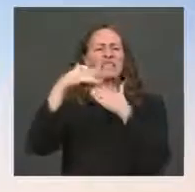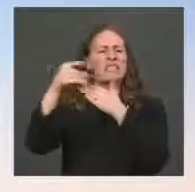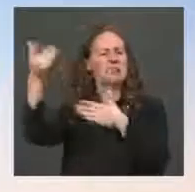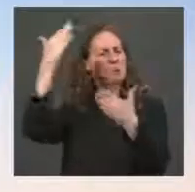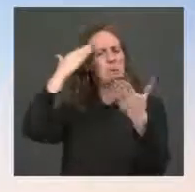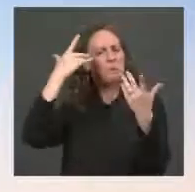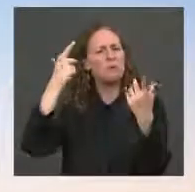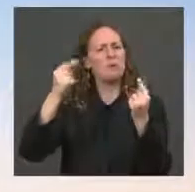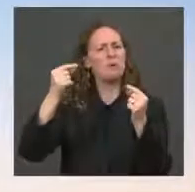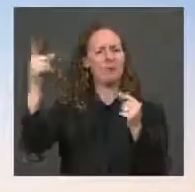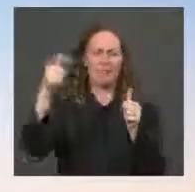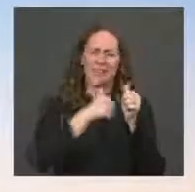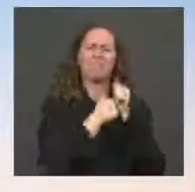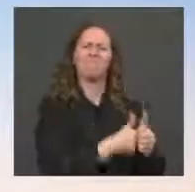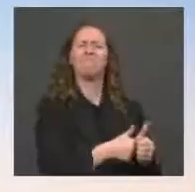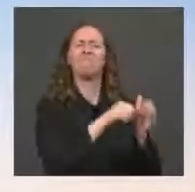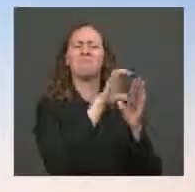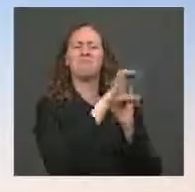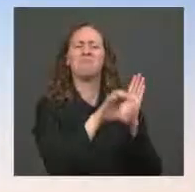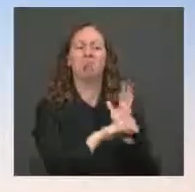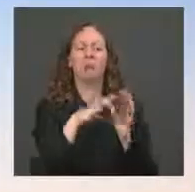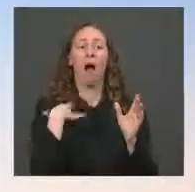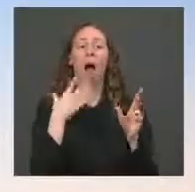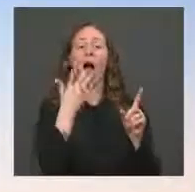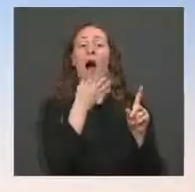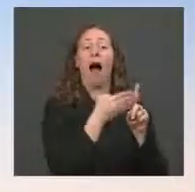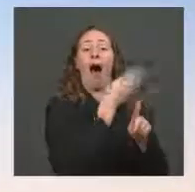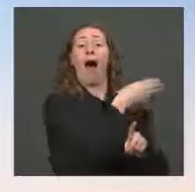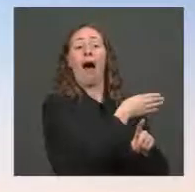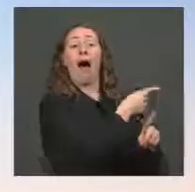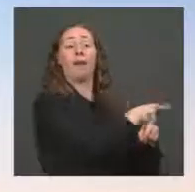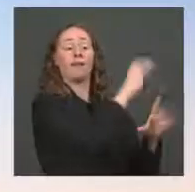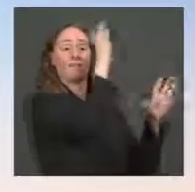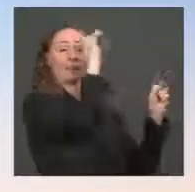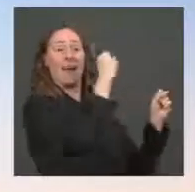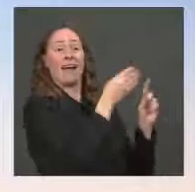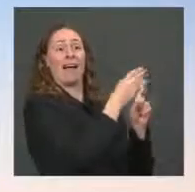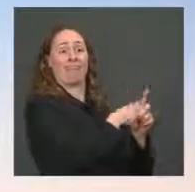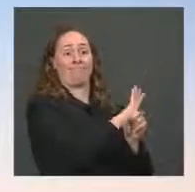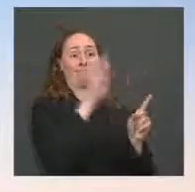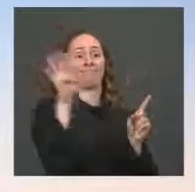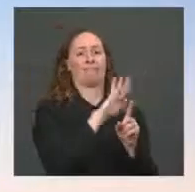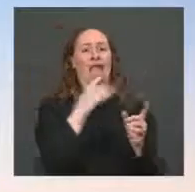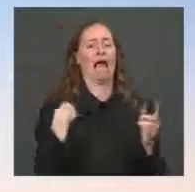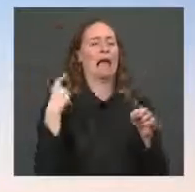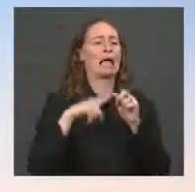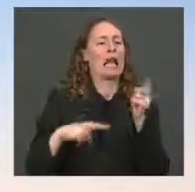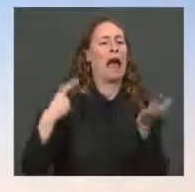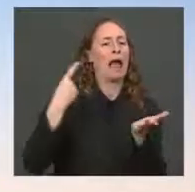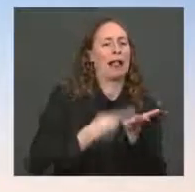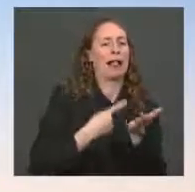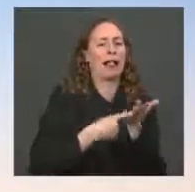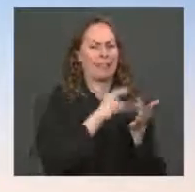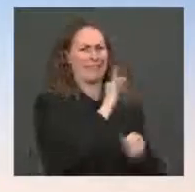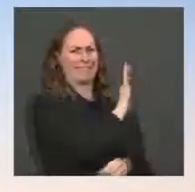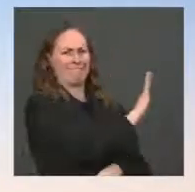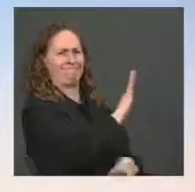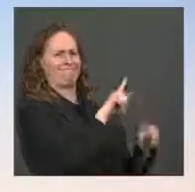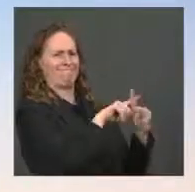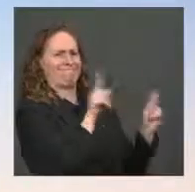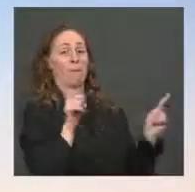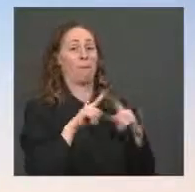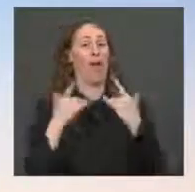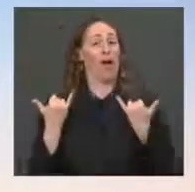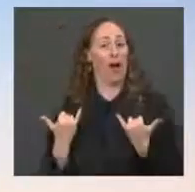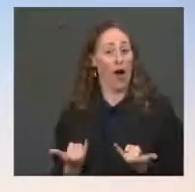to the former president's experience with him or the former president's views of him. But this current president,